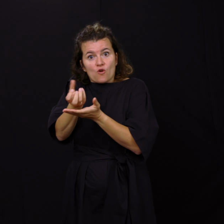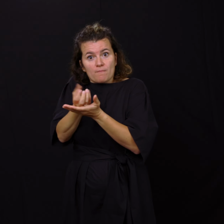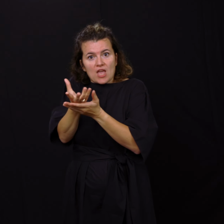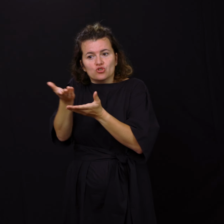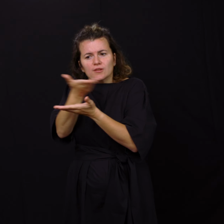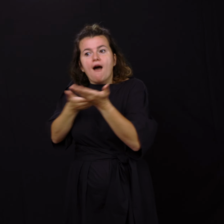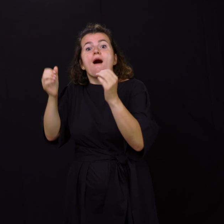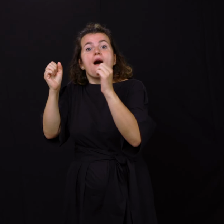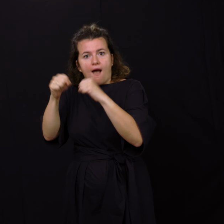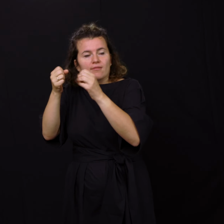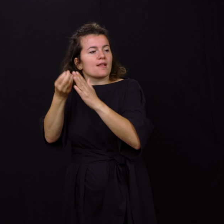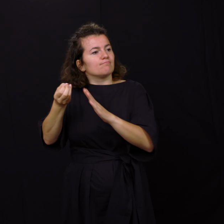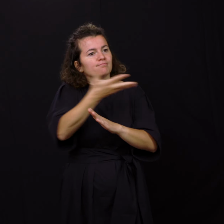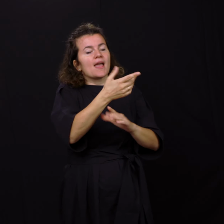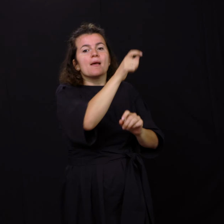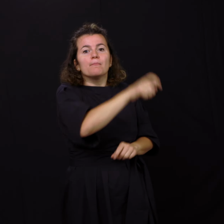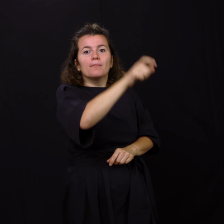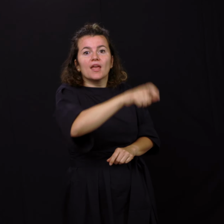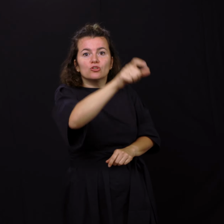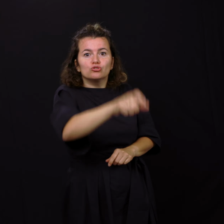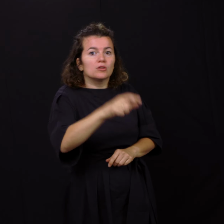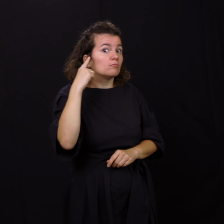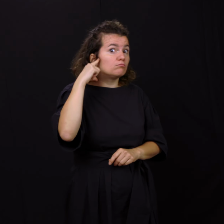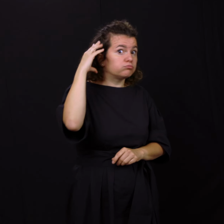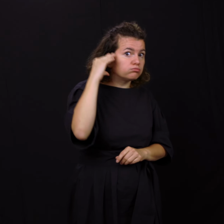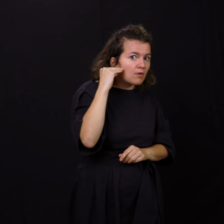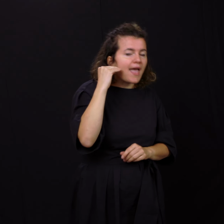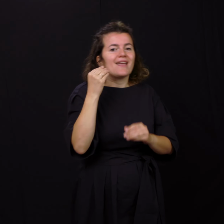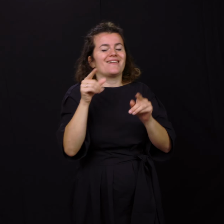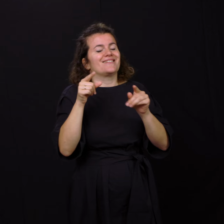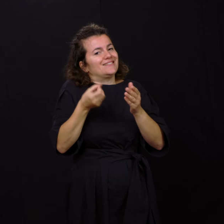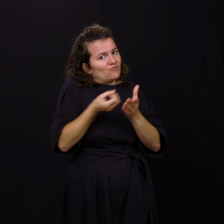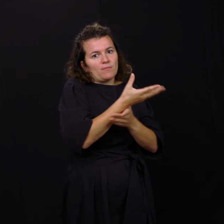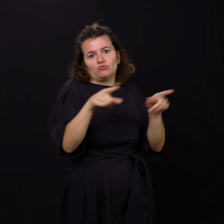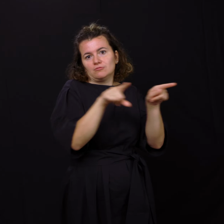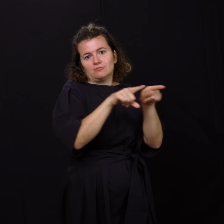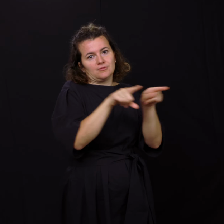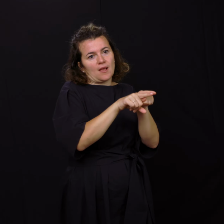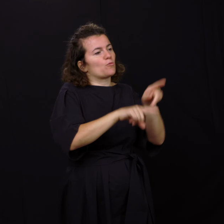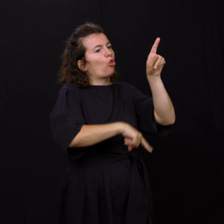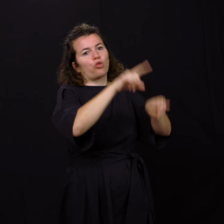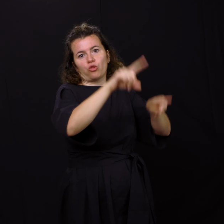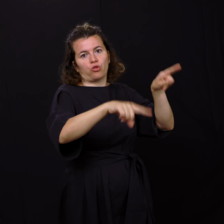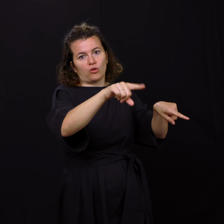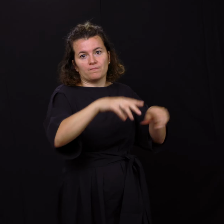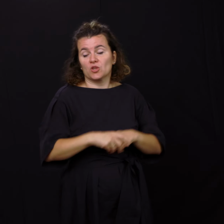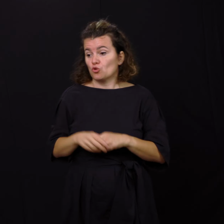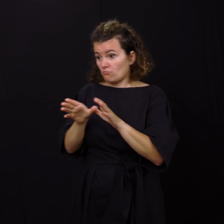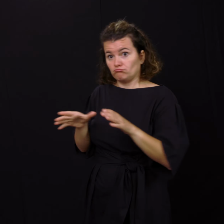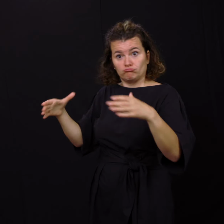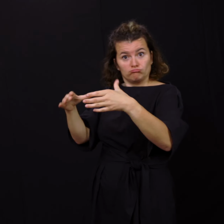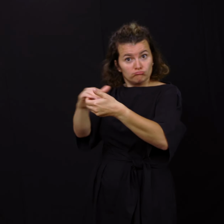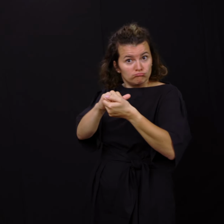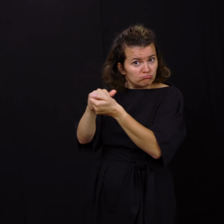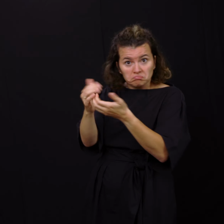Right. So the added value is that you just have more specialists together. Yeah, and collaborate together. So we are